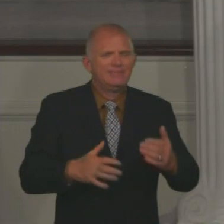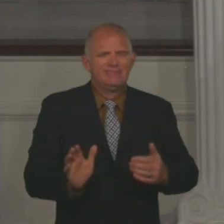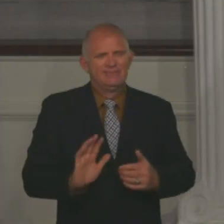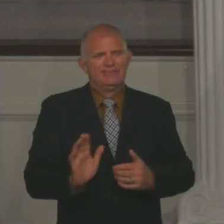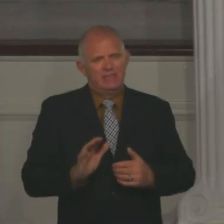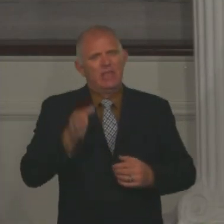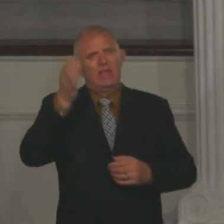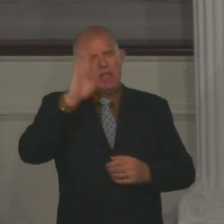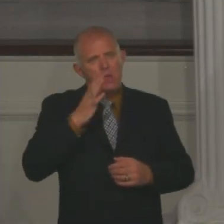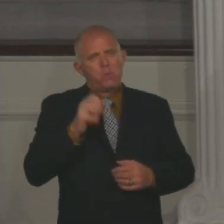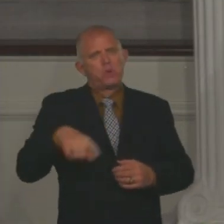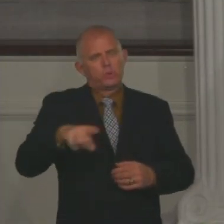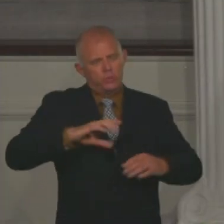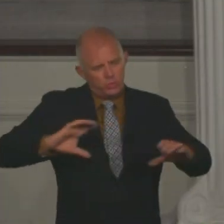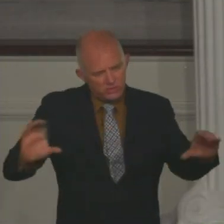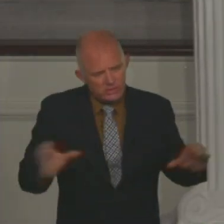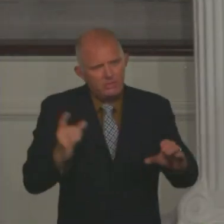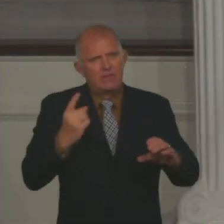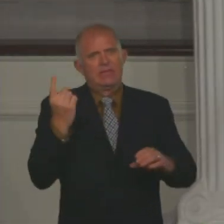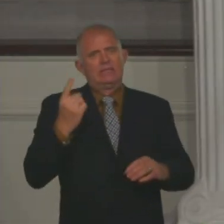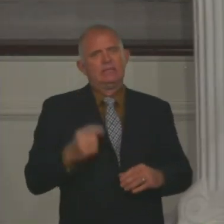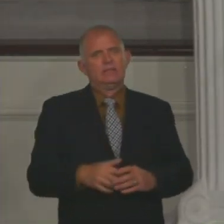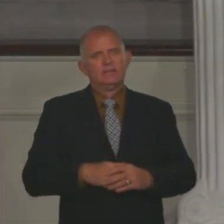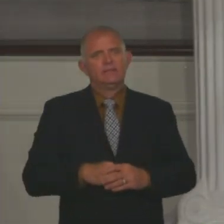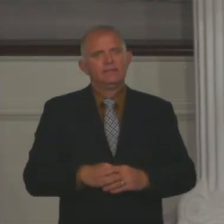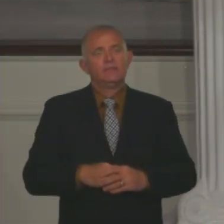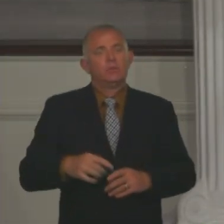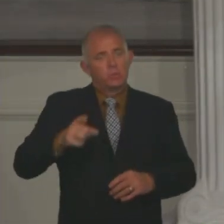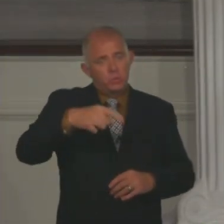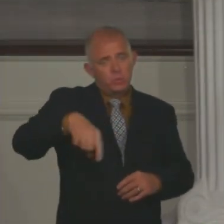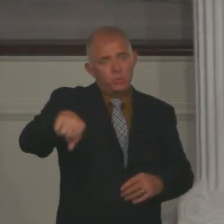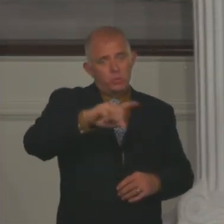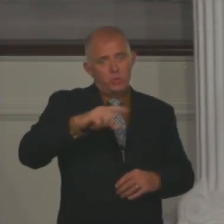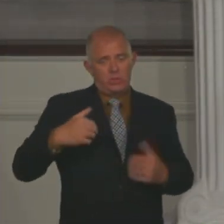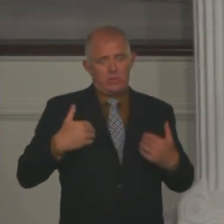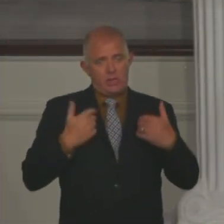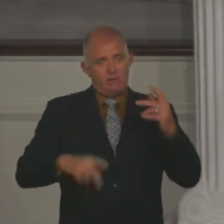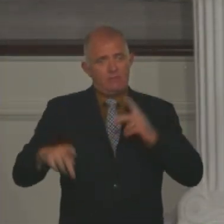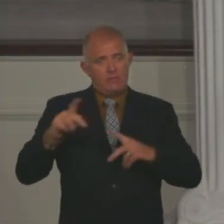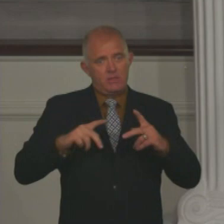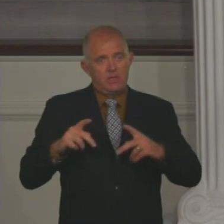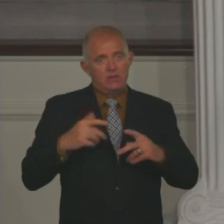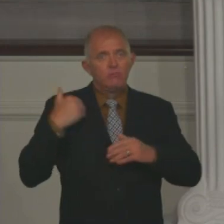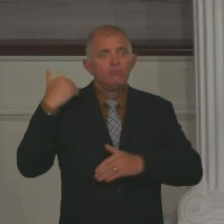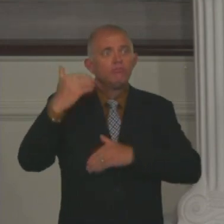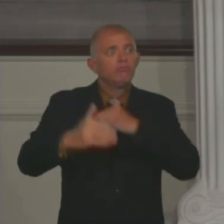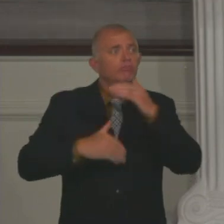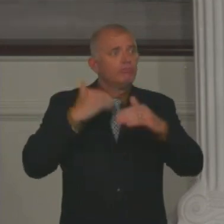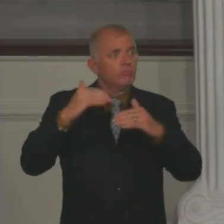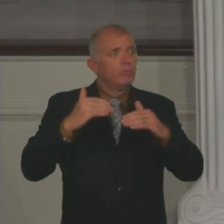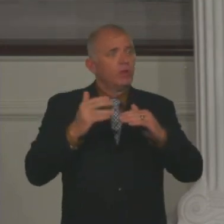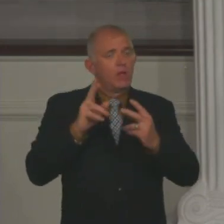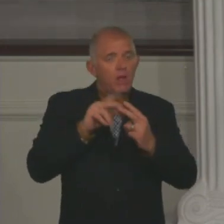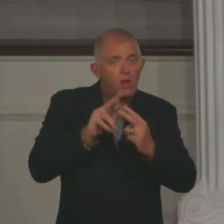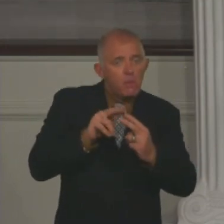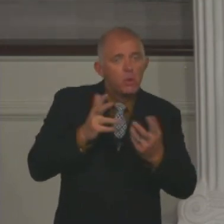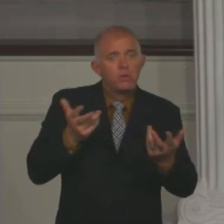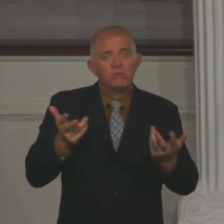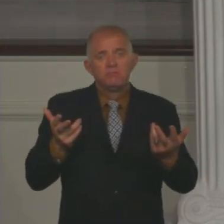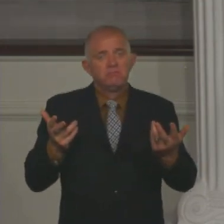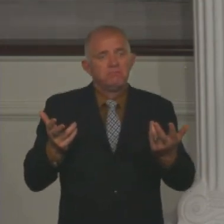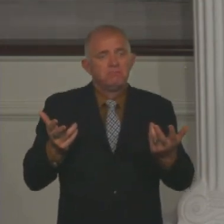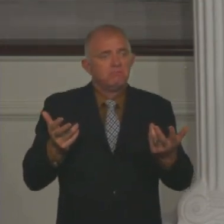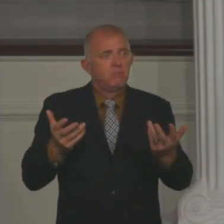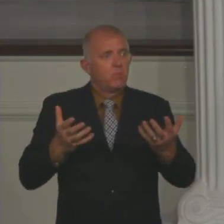me to do something. And for those young people and for those young adults and those married couples, I want to keep the doors